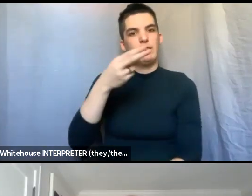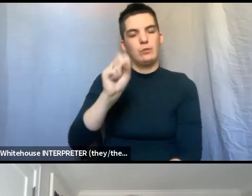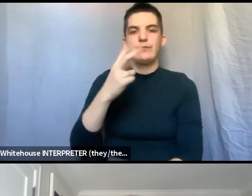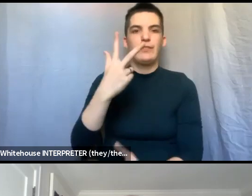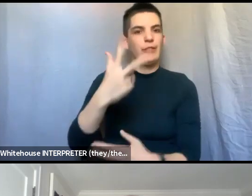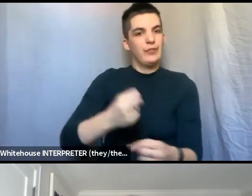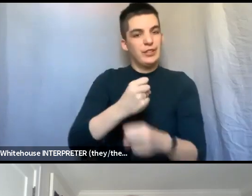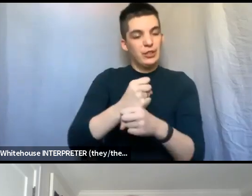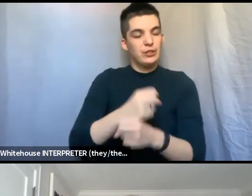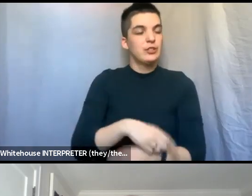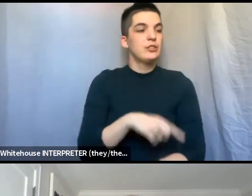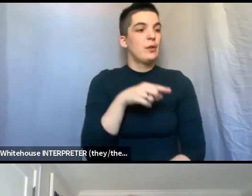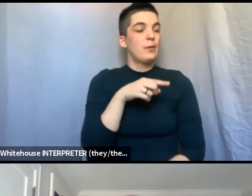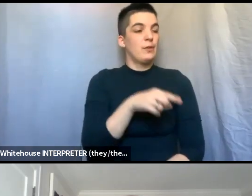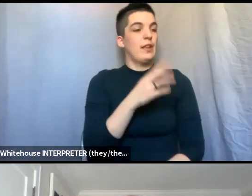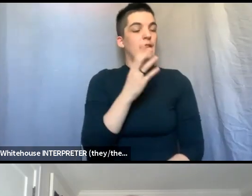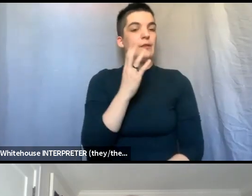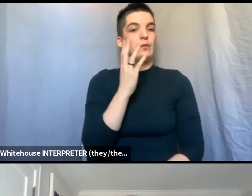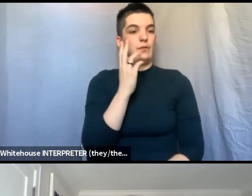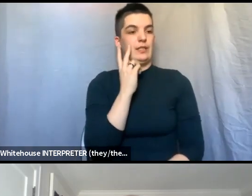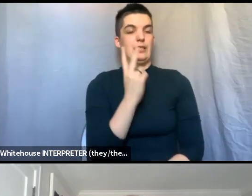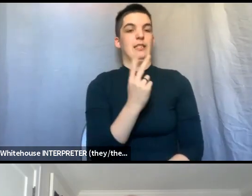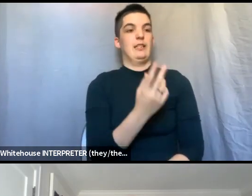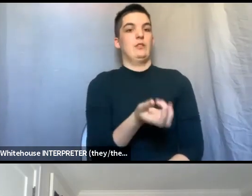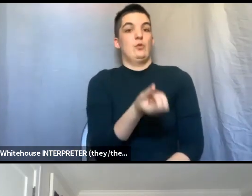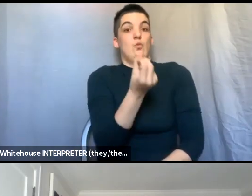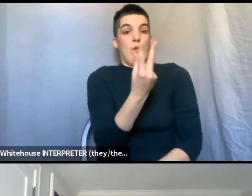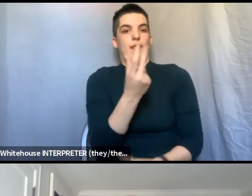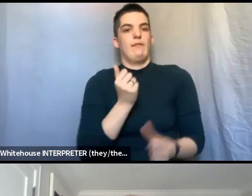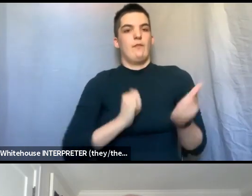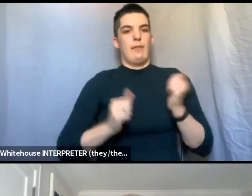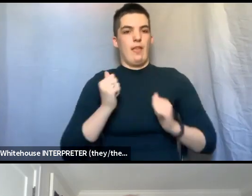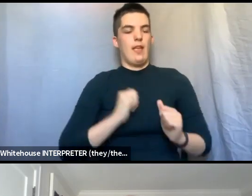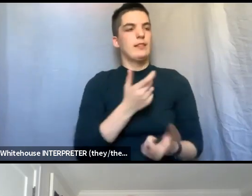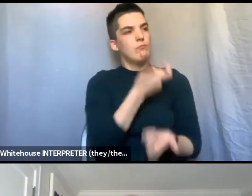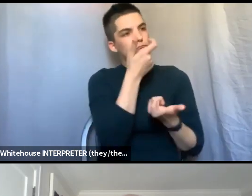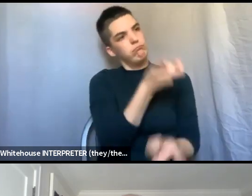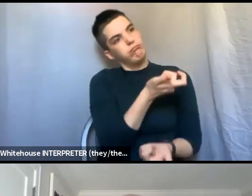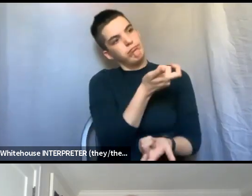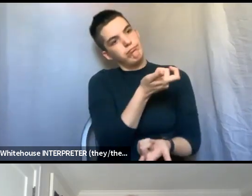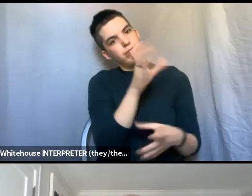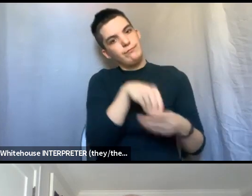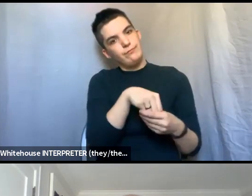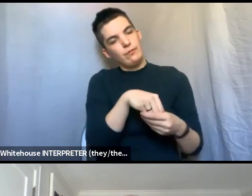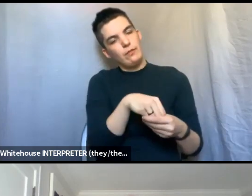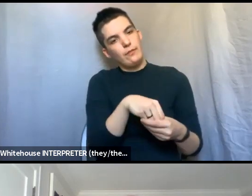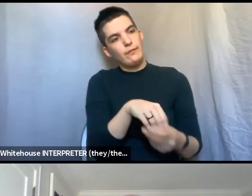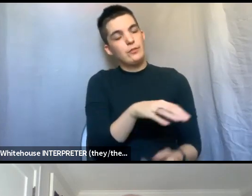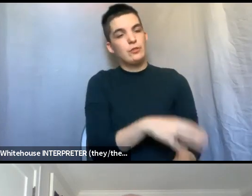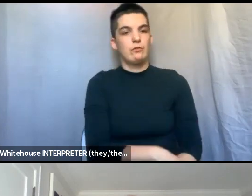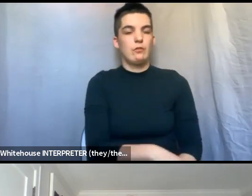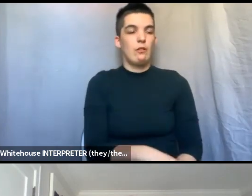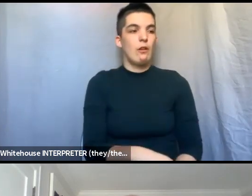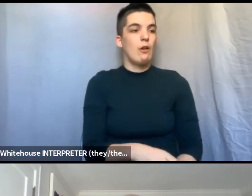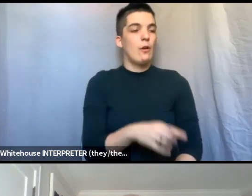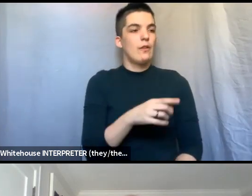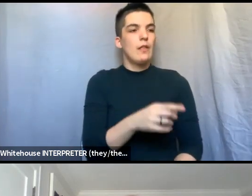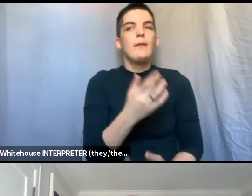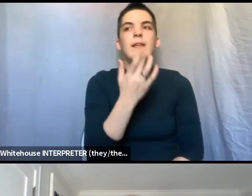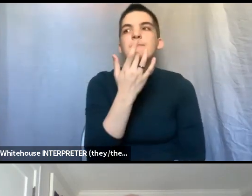time they were 18, 12 plays, wow. which will give you a taste for the theater. And he would